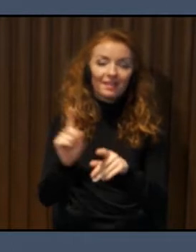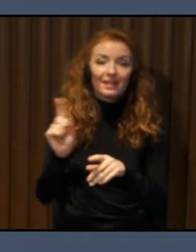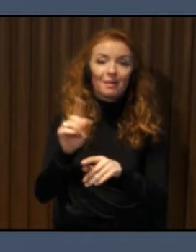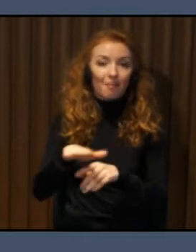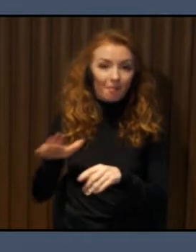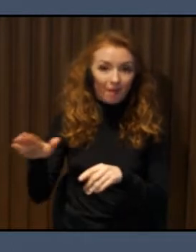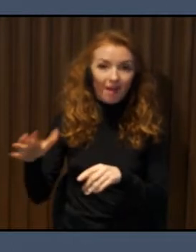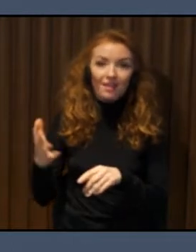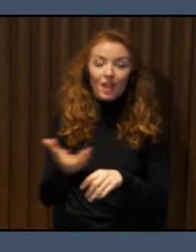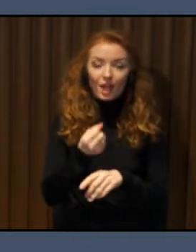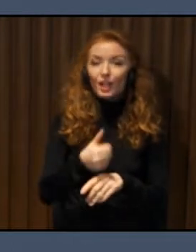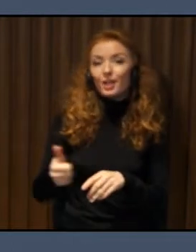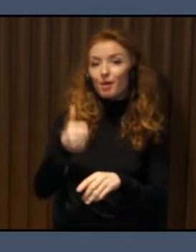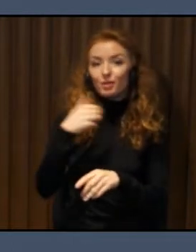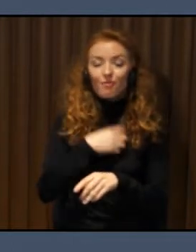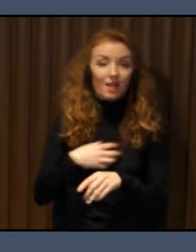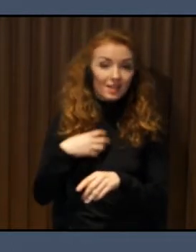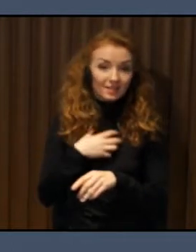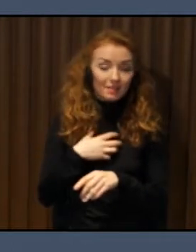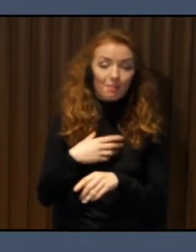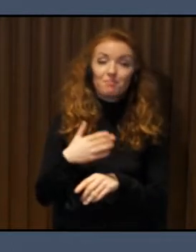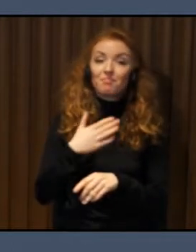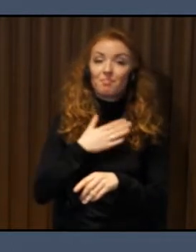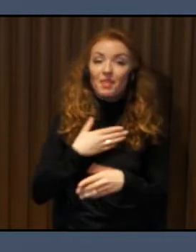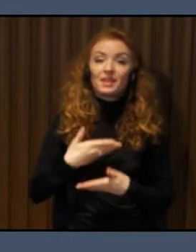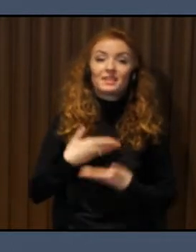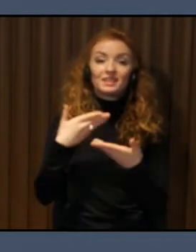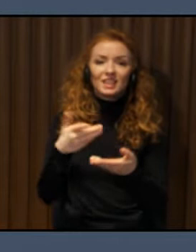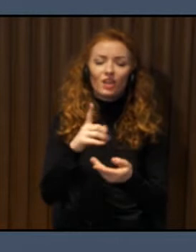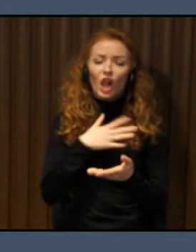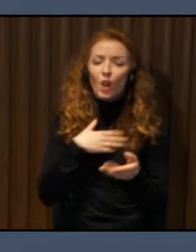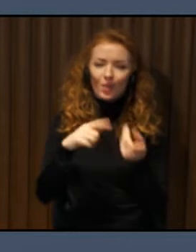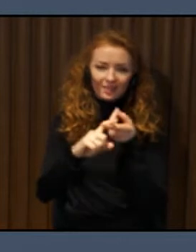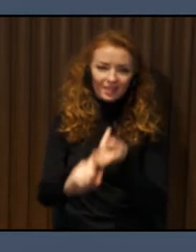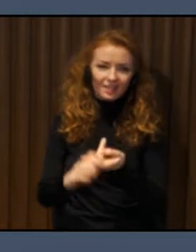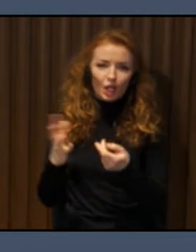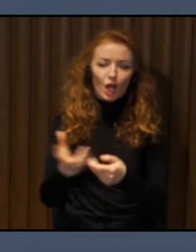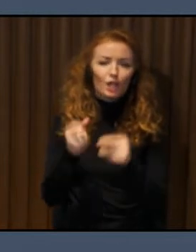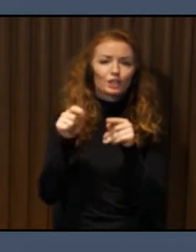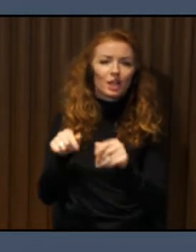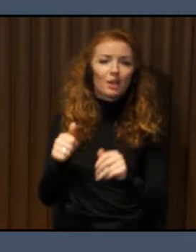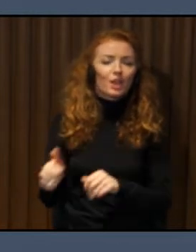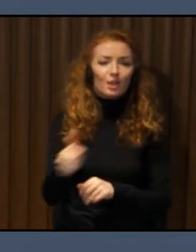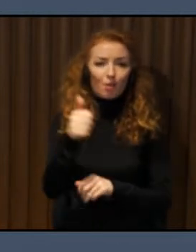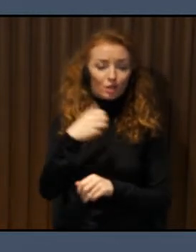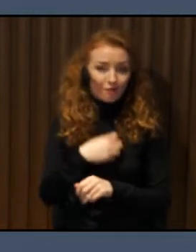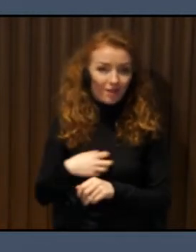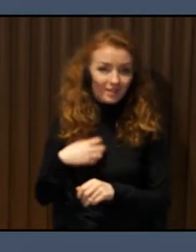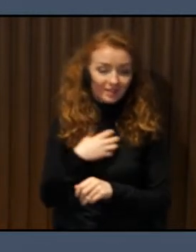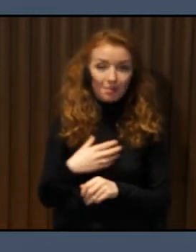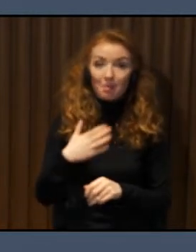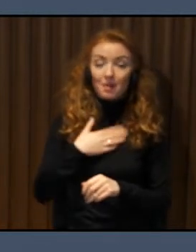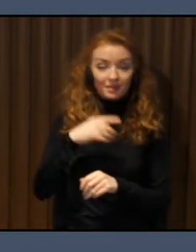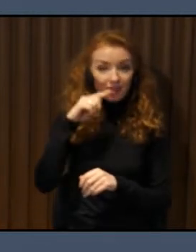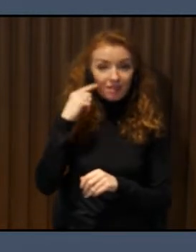about accessibility. But when my life happened to me, I was also an accessibility consumer. My father got sick with cancer